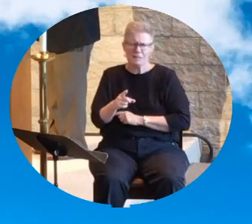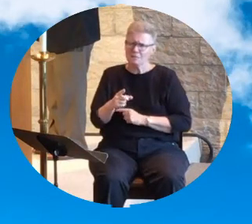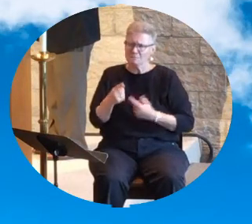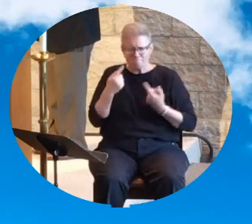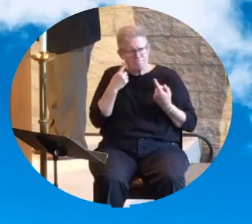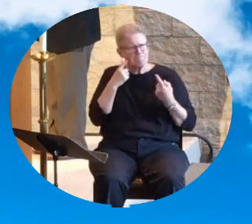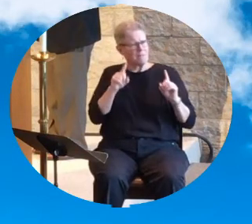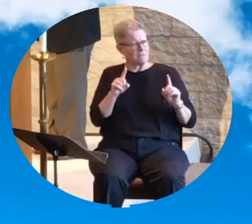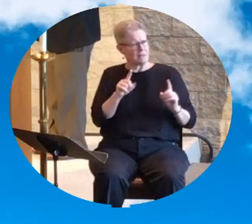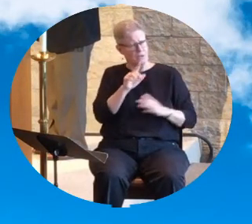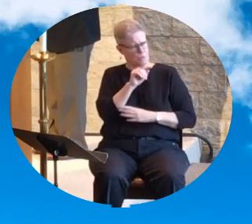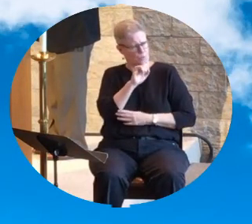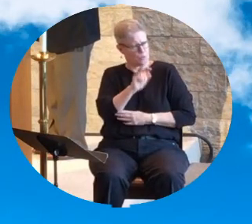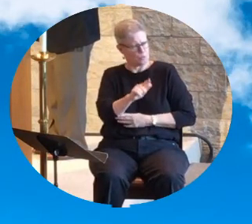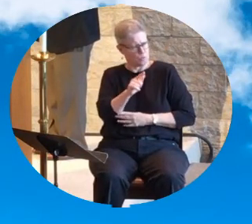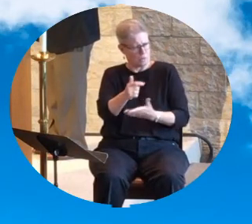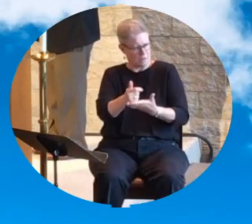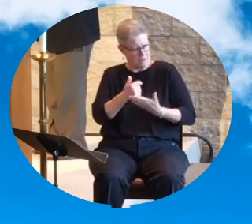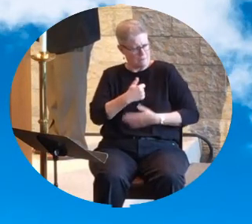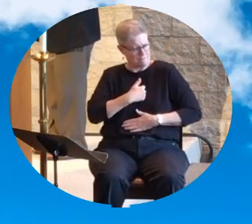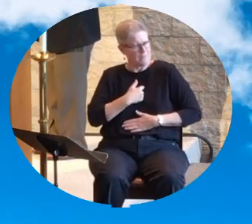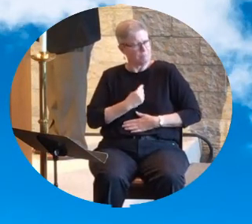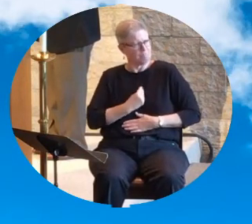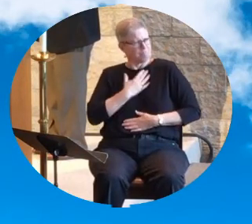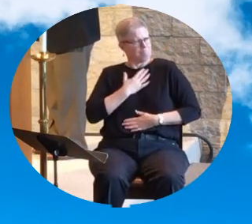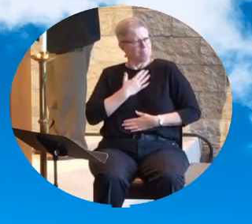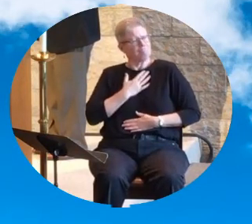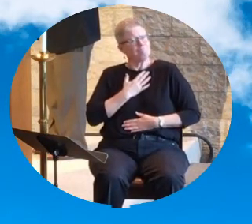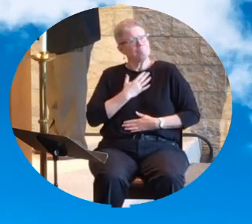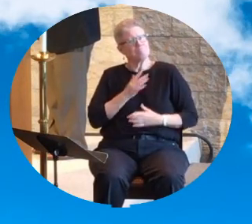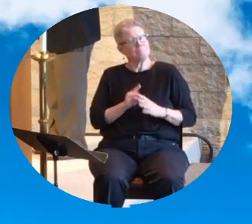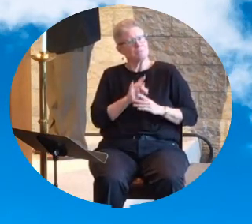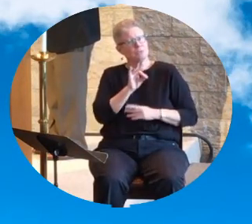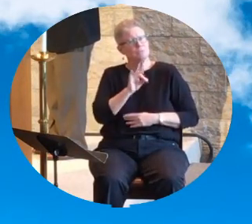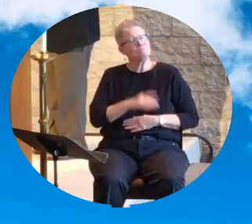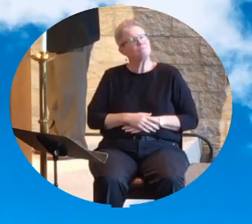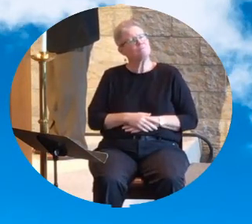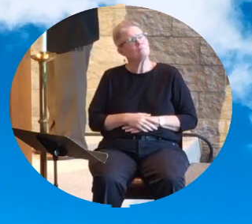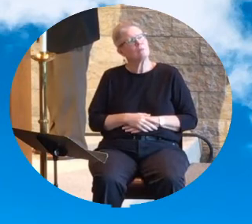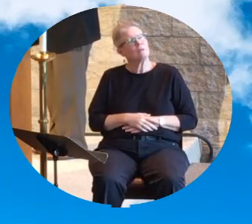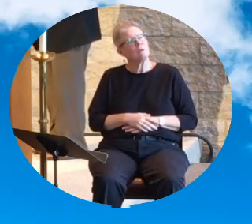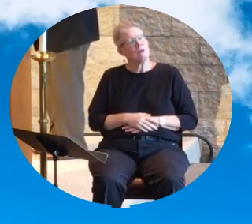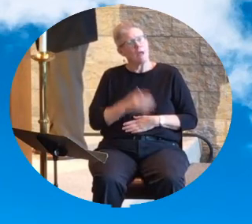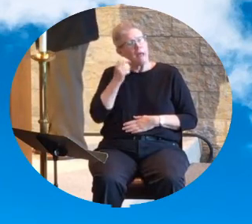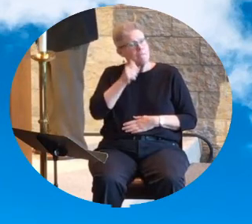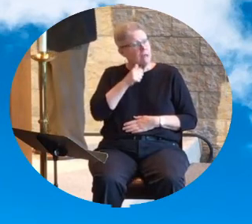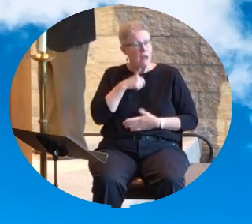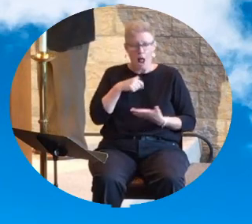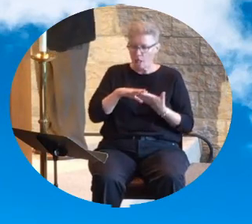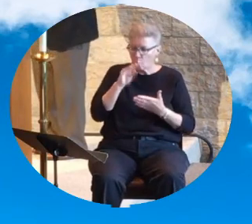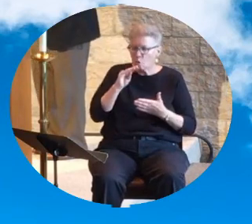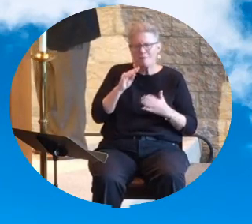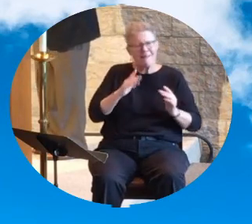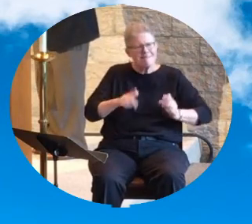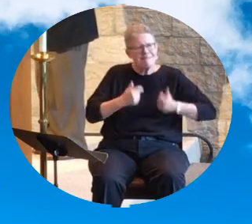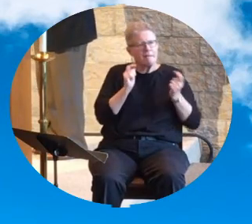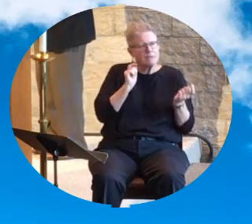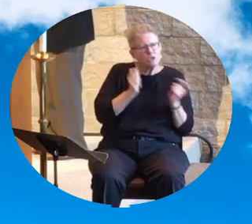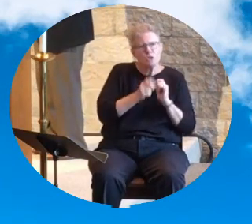agree. Not only did I learn everyday life-changing principles, but I got to know more of my Unity